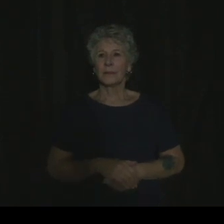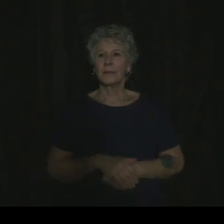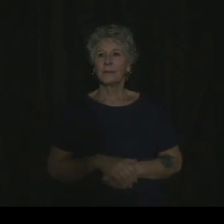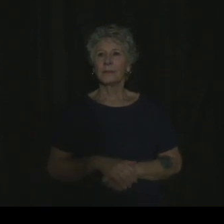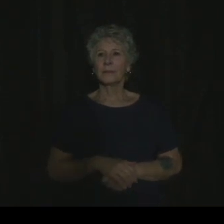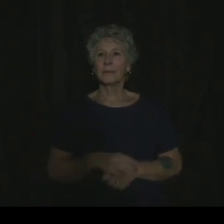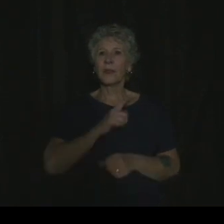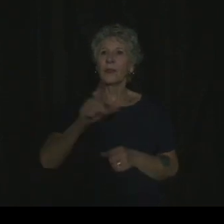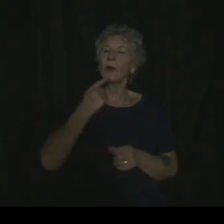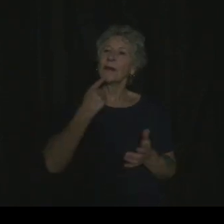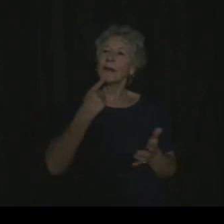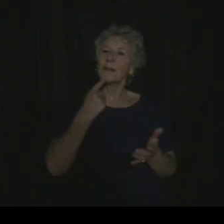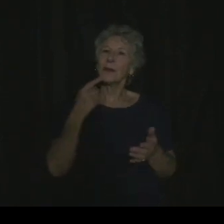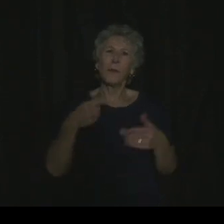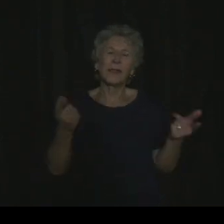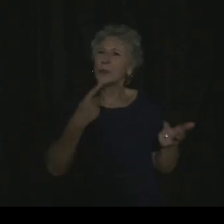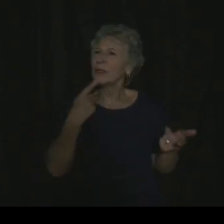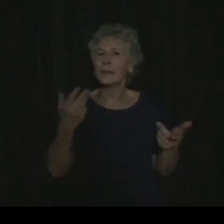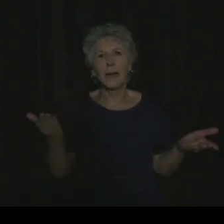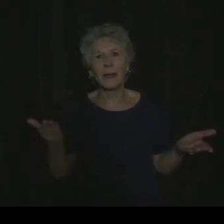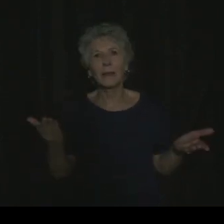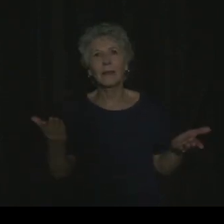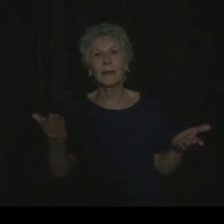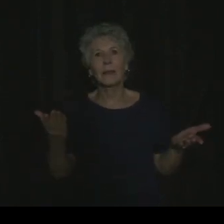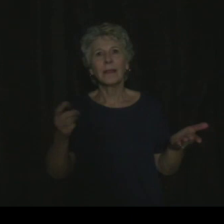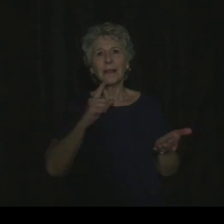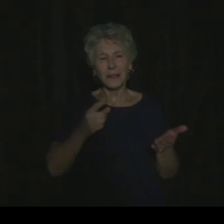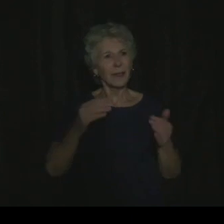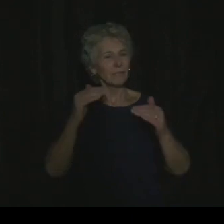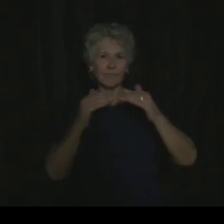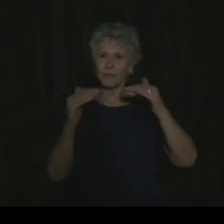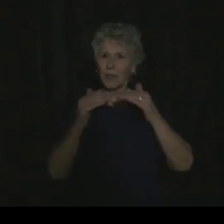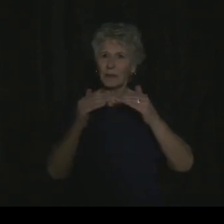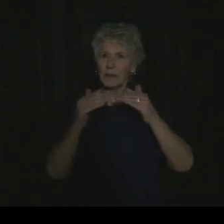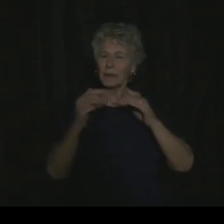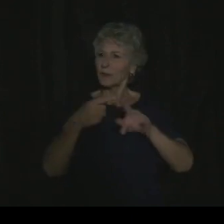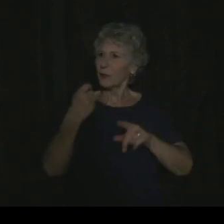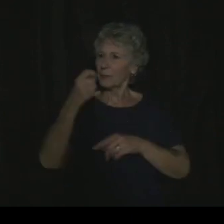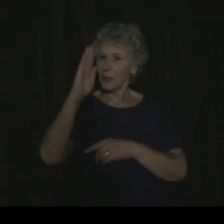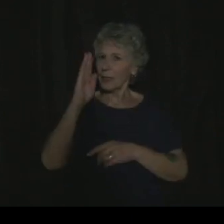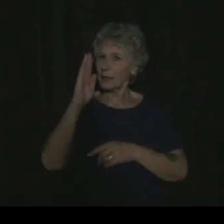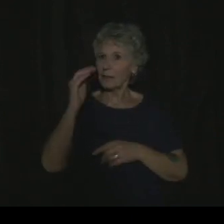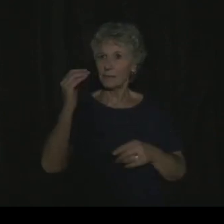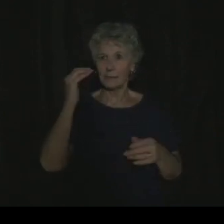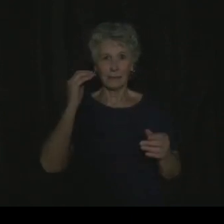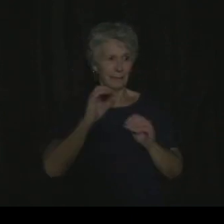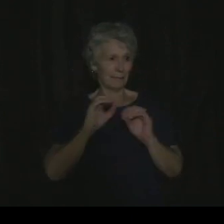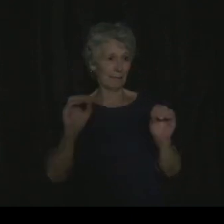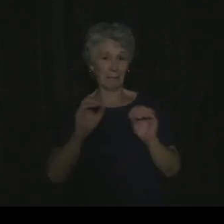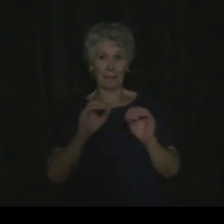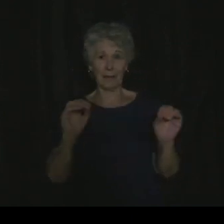18. And the Lord says, what shall we say then? Is there injustice on God's part? By no means.